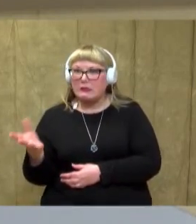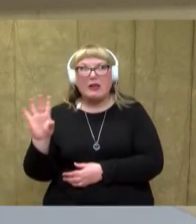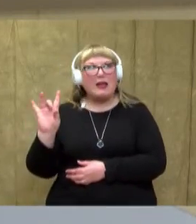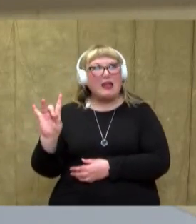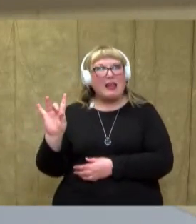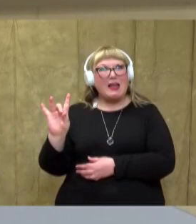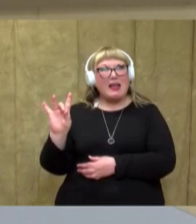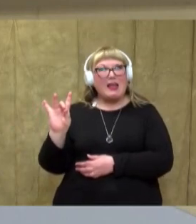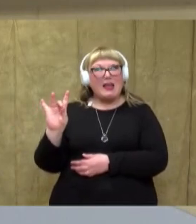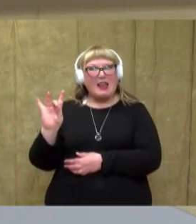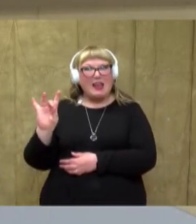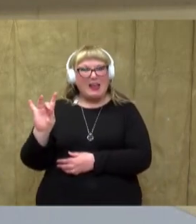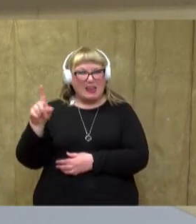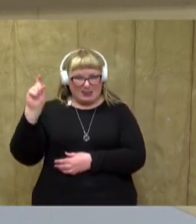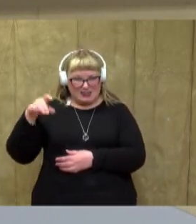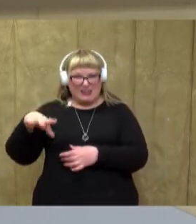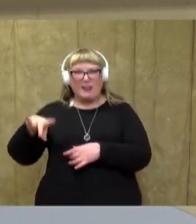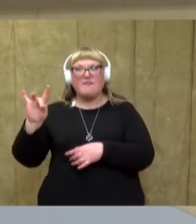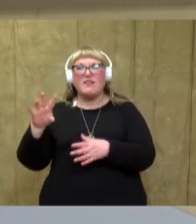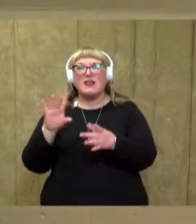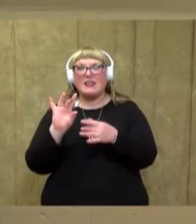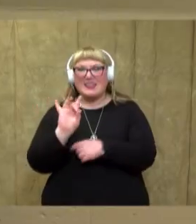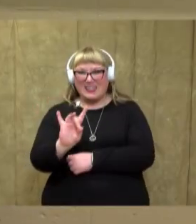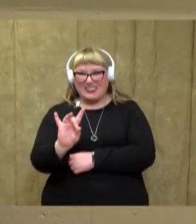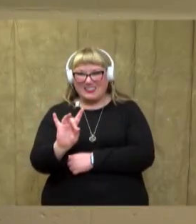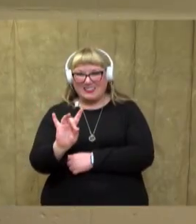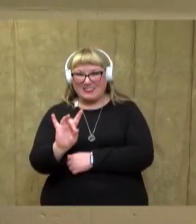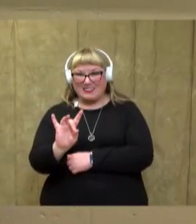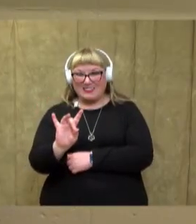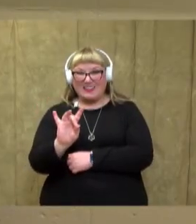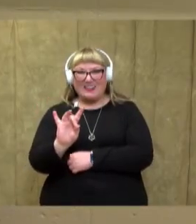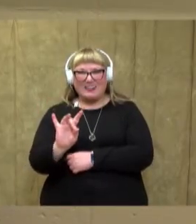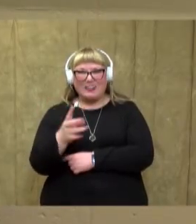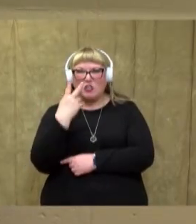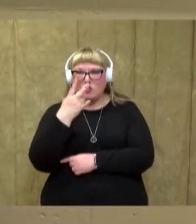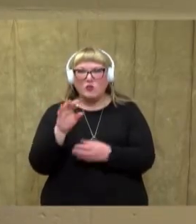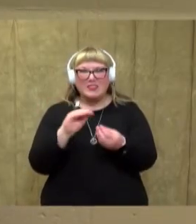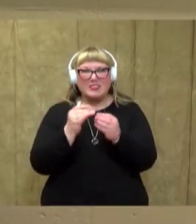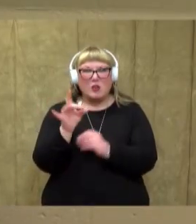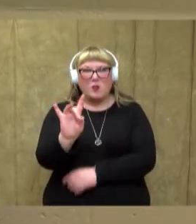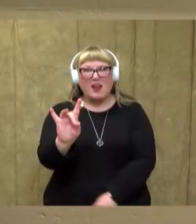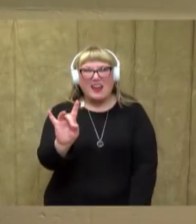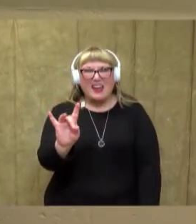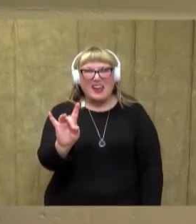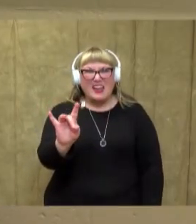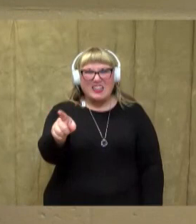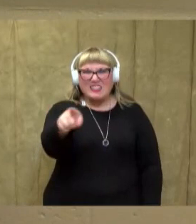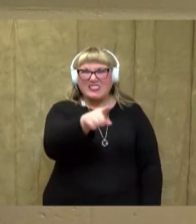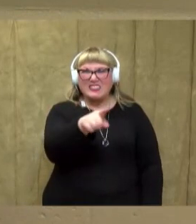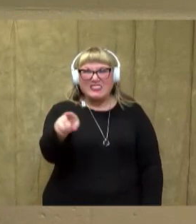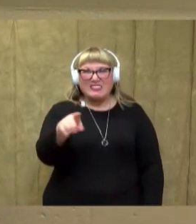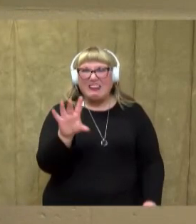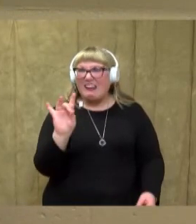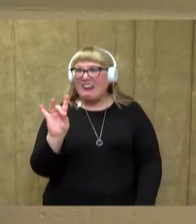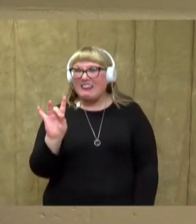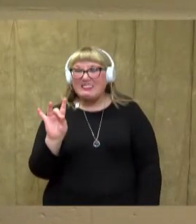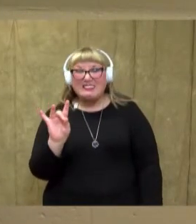8. We need to find the number 8. Do you see the number 8 in these